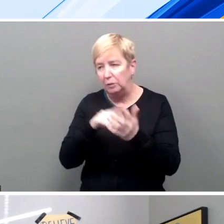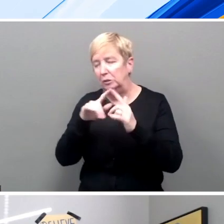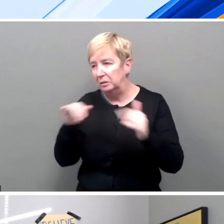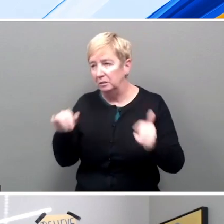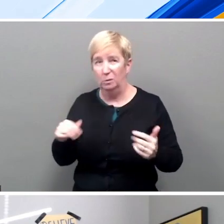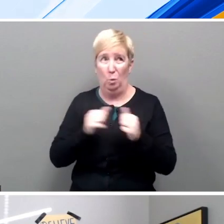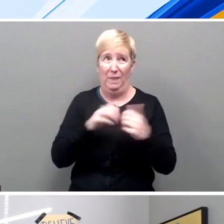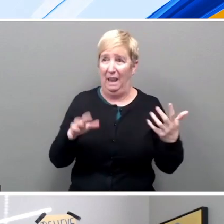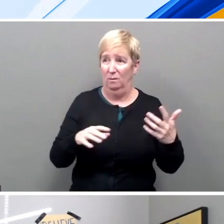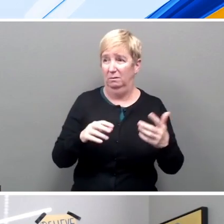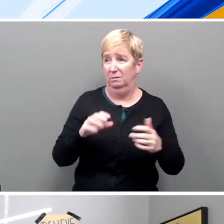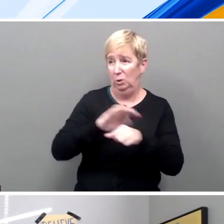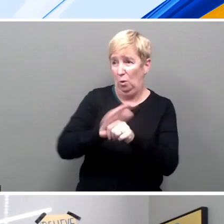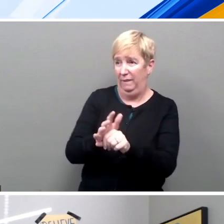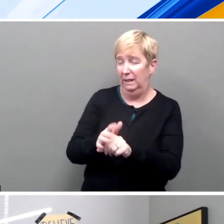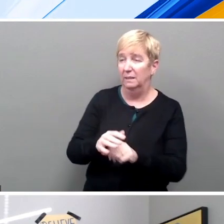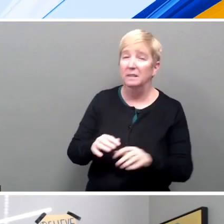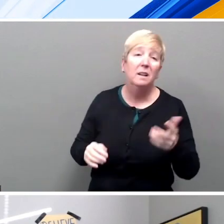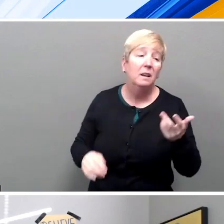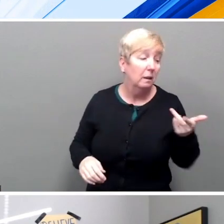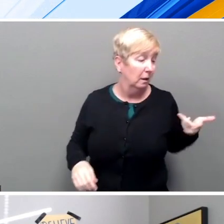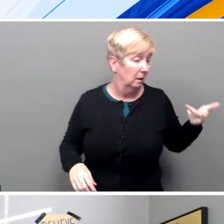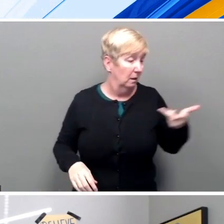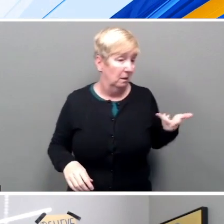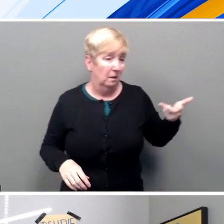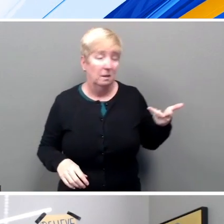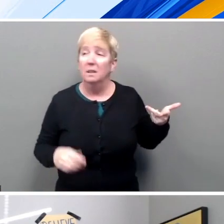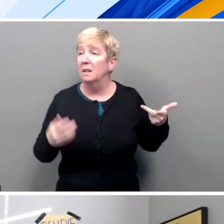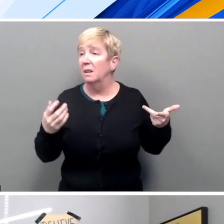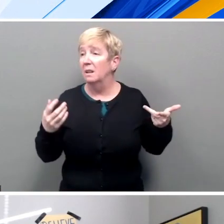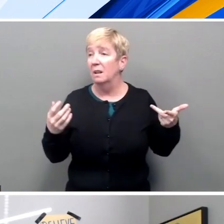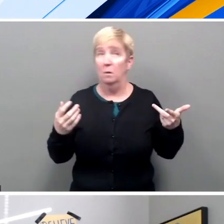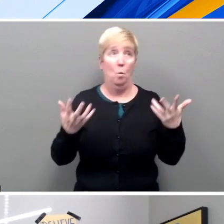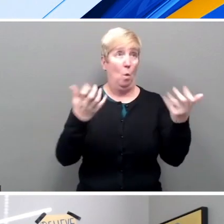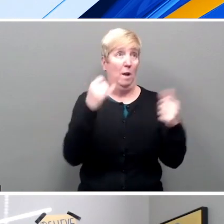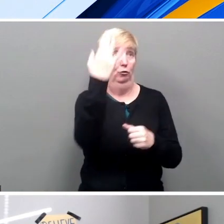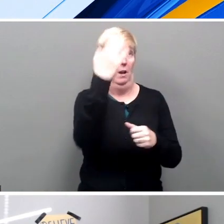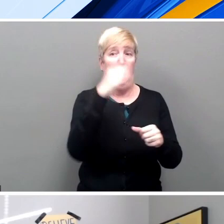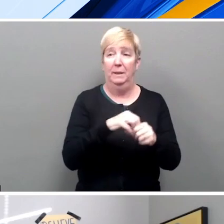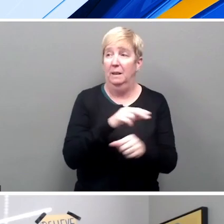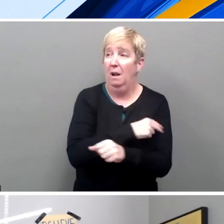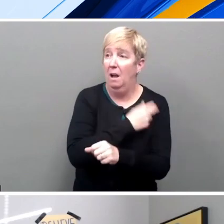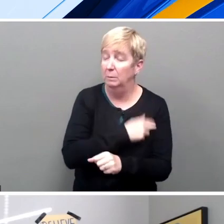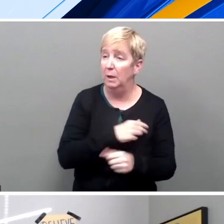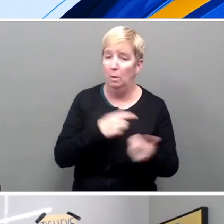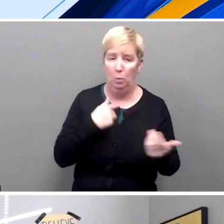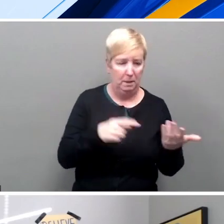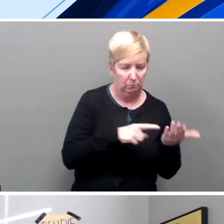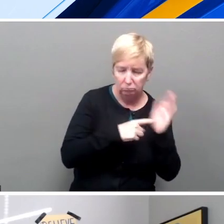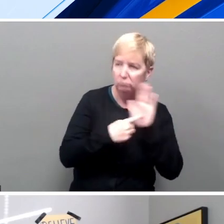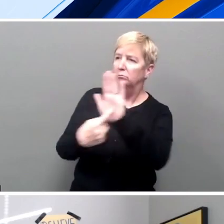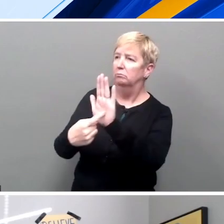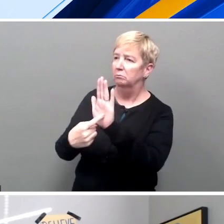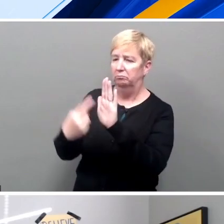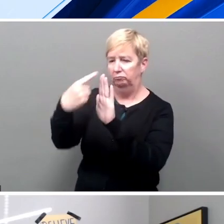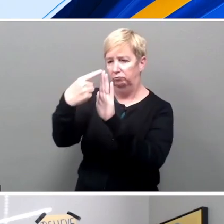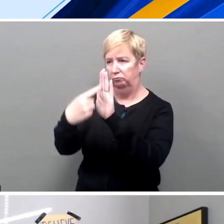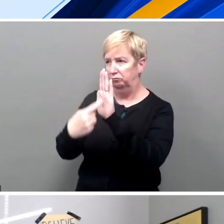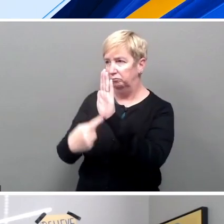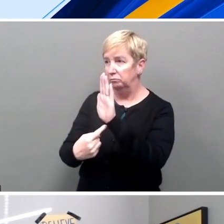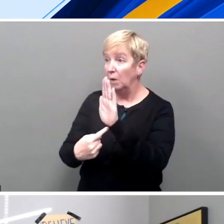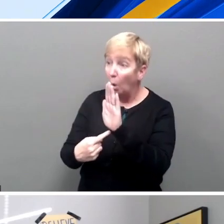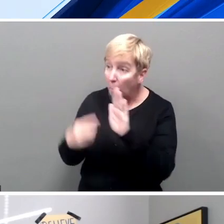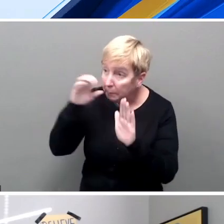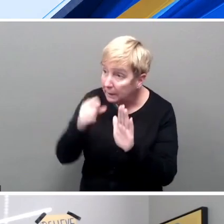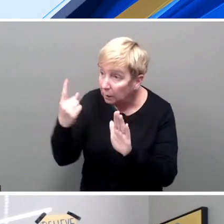healthcare system, got a very thorough review of our vaccines and made sure we were up to date on all of them. And if we weren't, we had to get the extra ones.